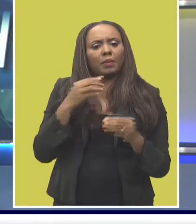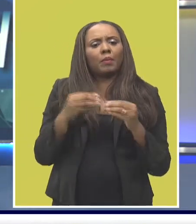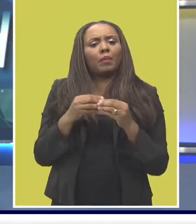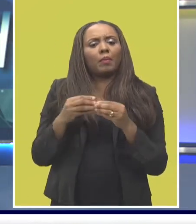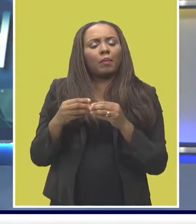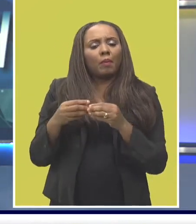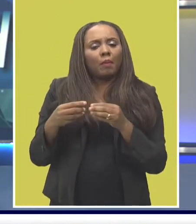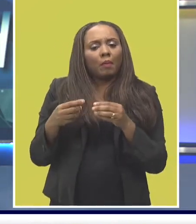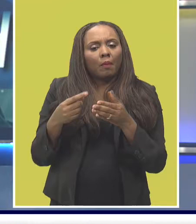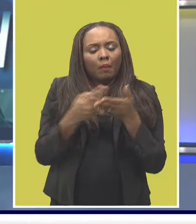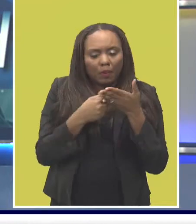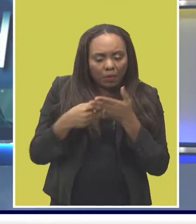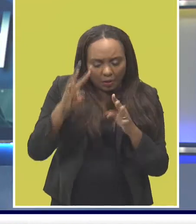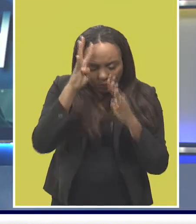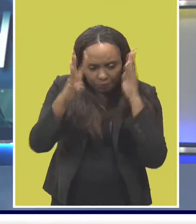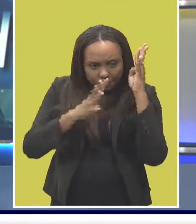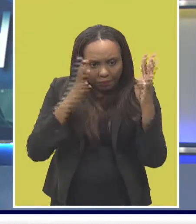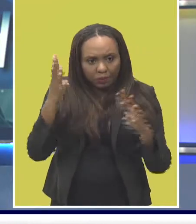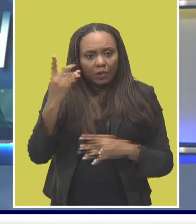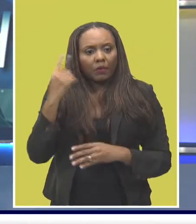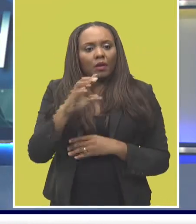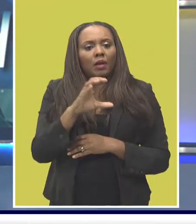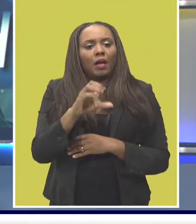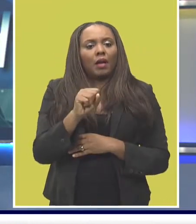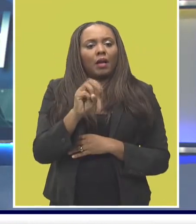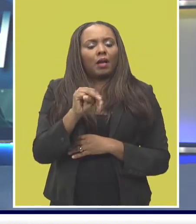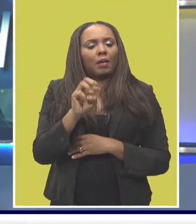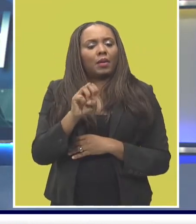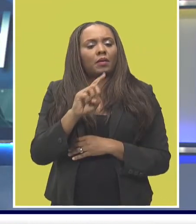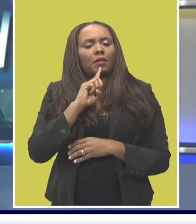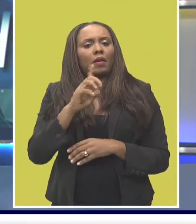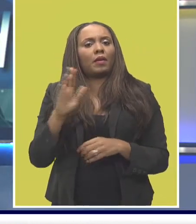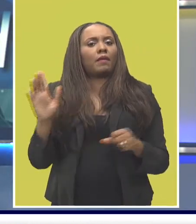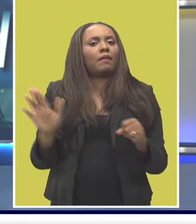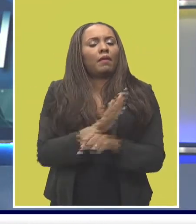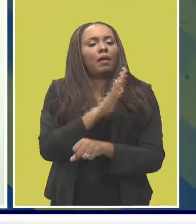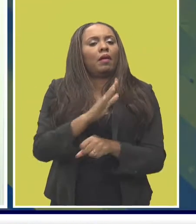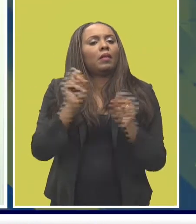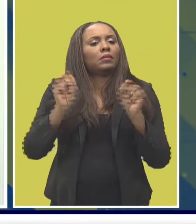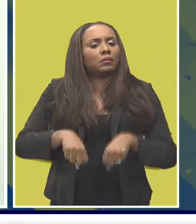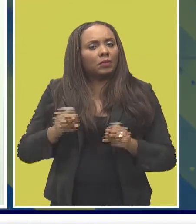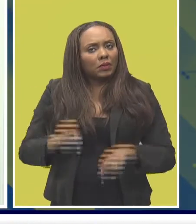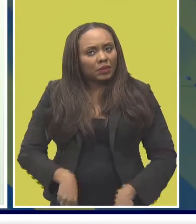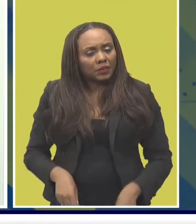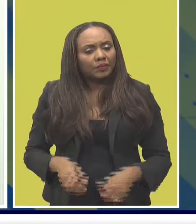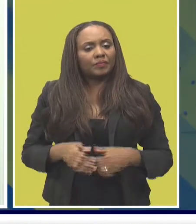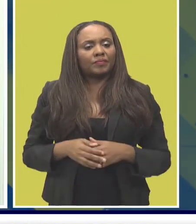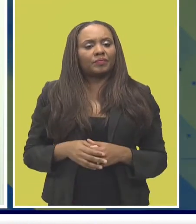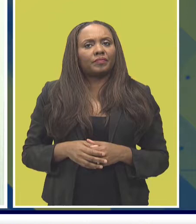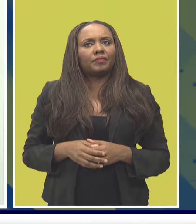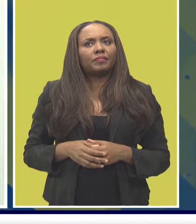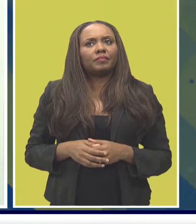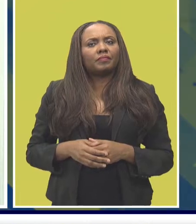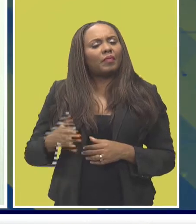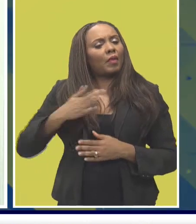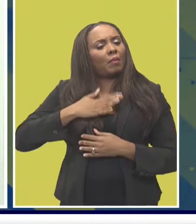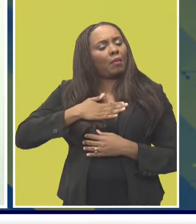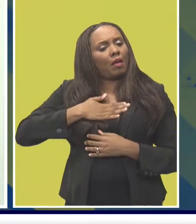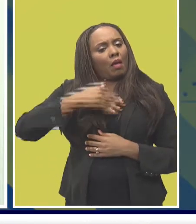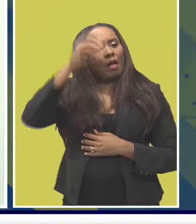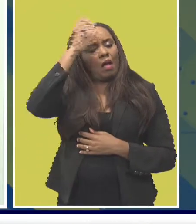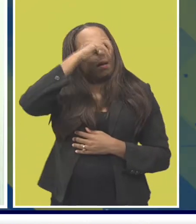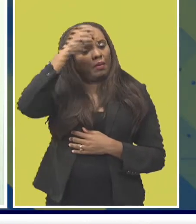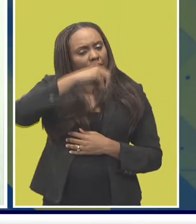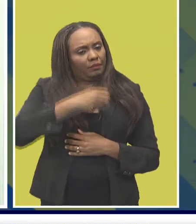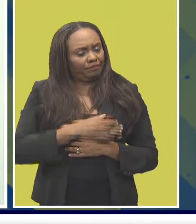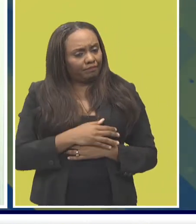is needed to allow CSME to fulfill its true potential. It seems to me that if we are to